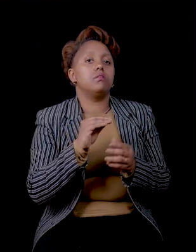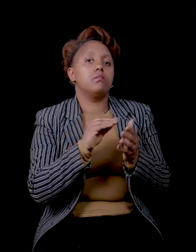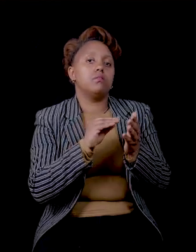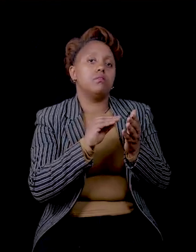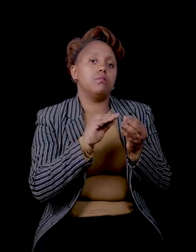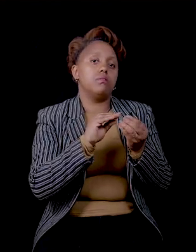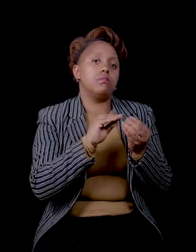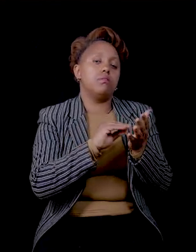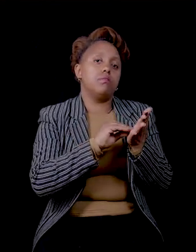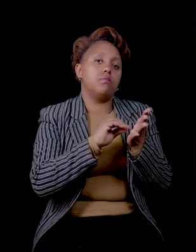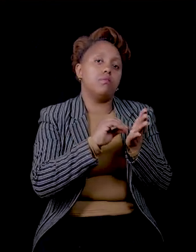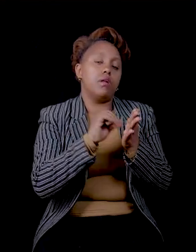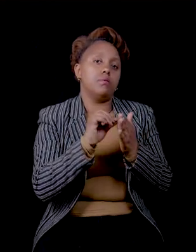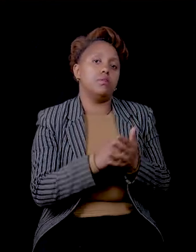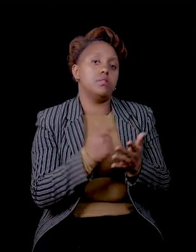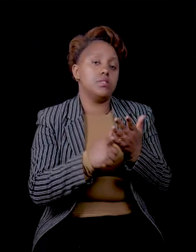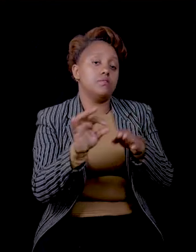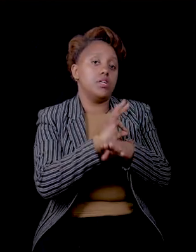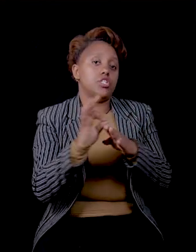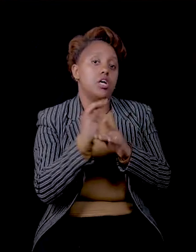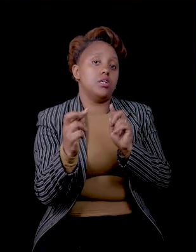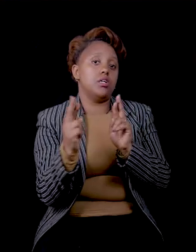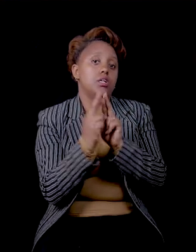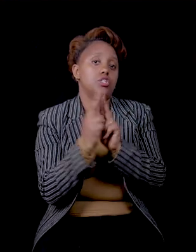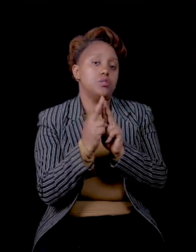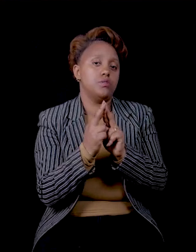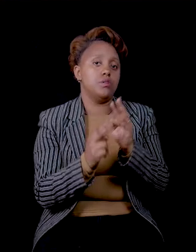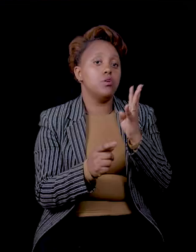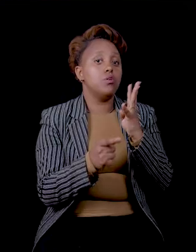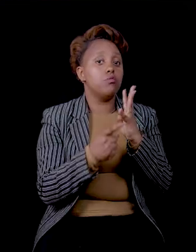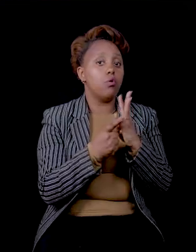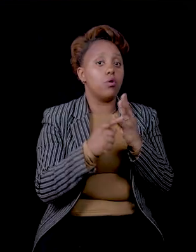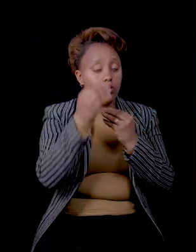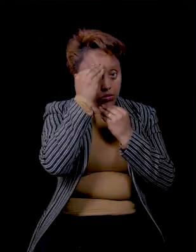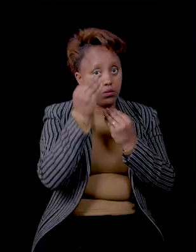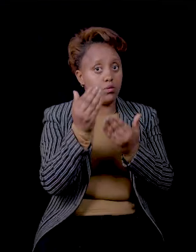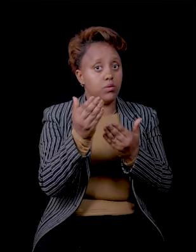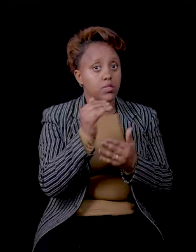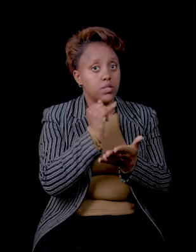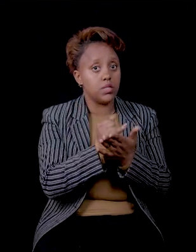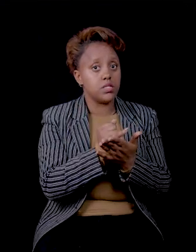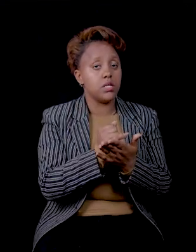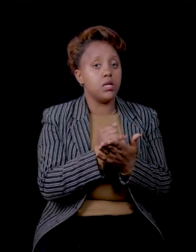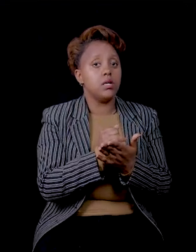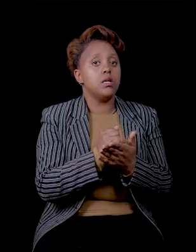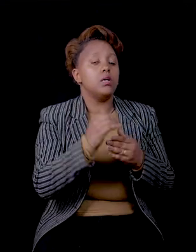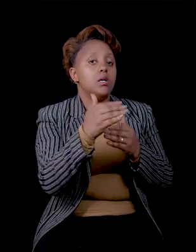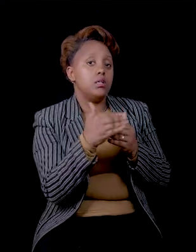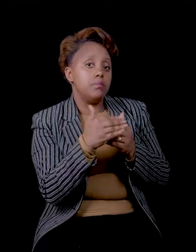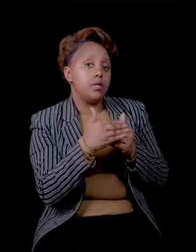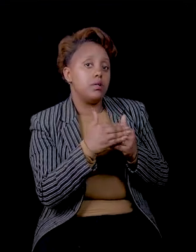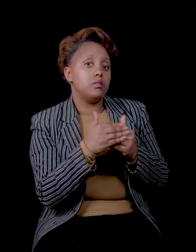makes it, dependent on the functional relationship. The fourth point that we need to note is an